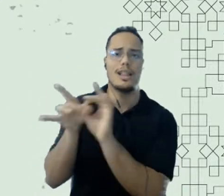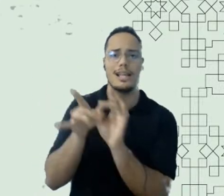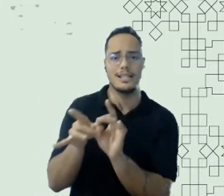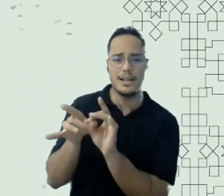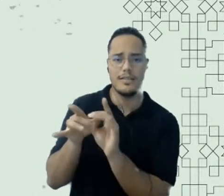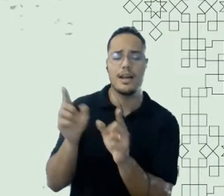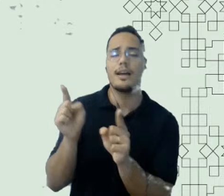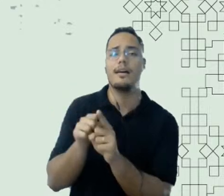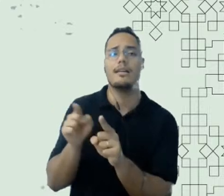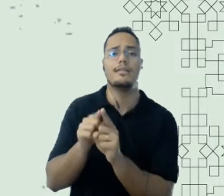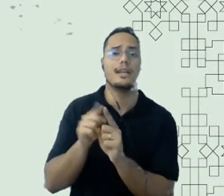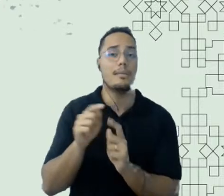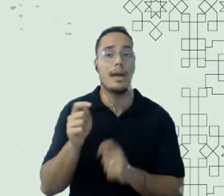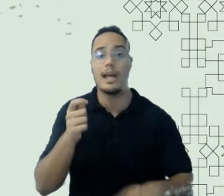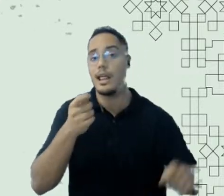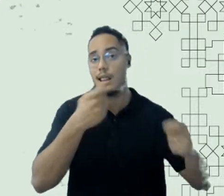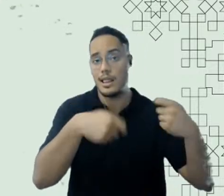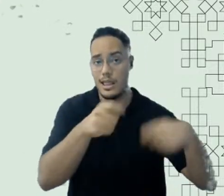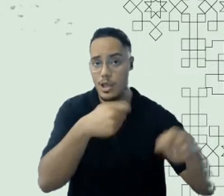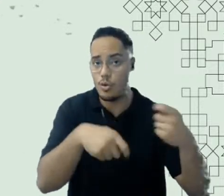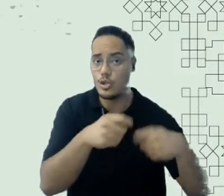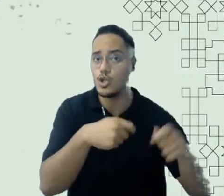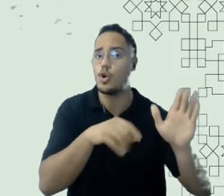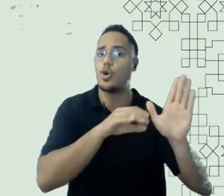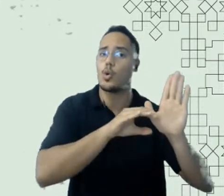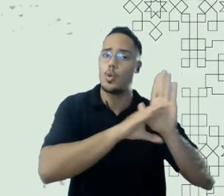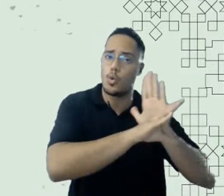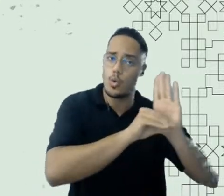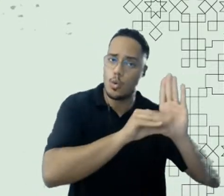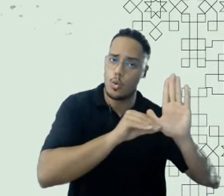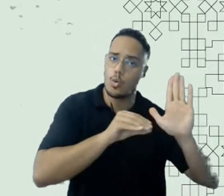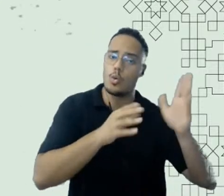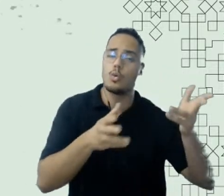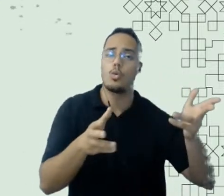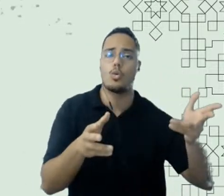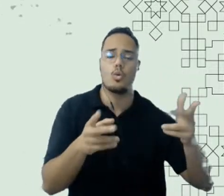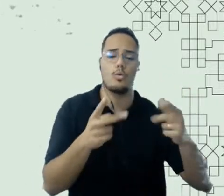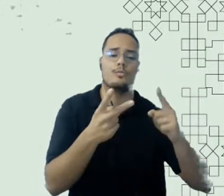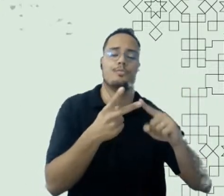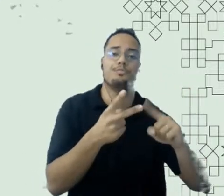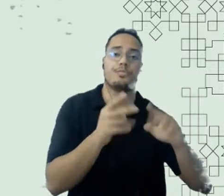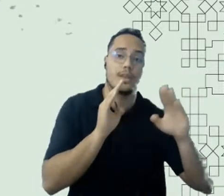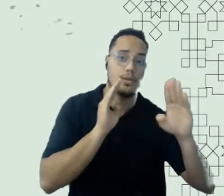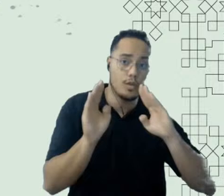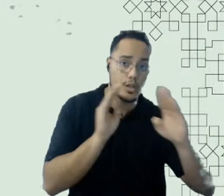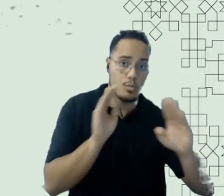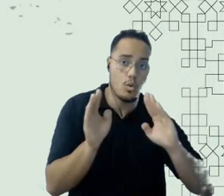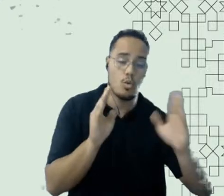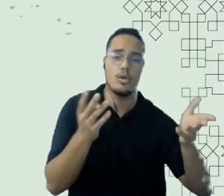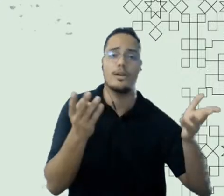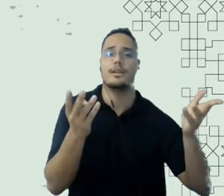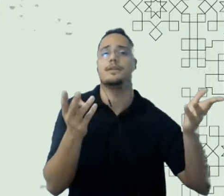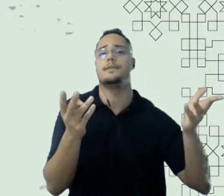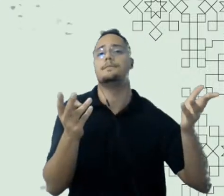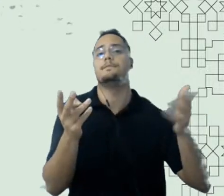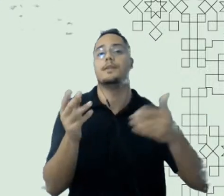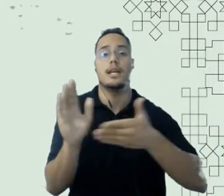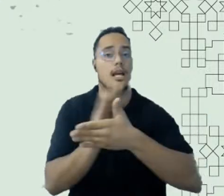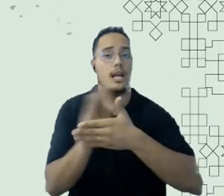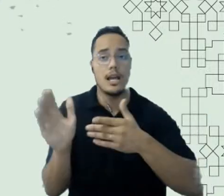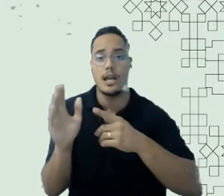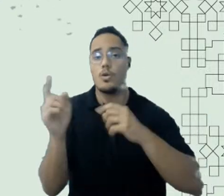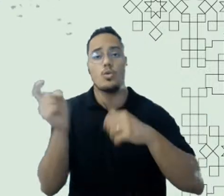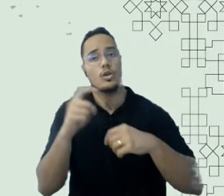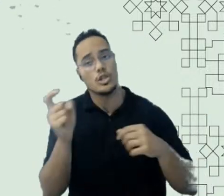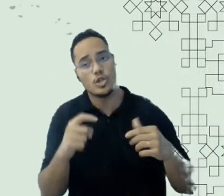Google and with Facebook, with a lot of other actors, TikTok, etc.